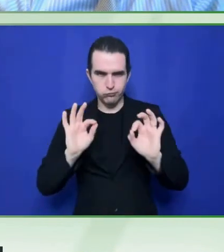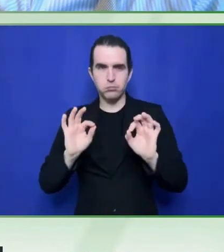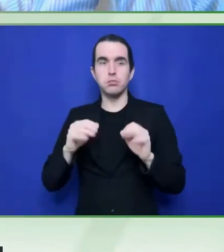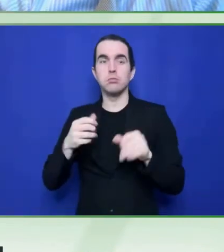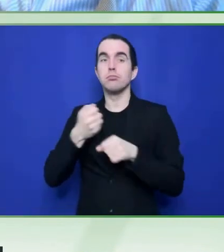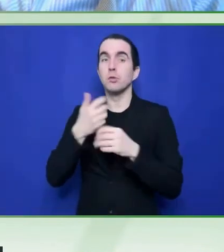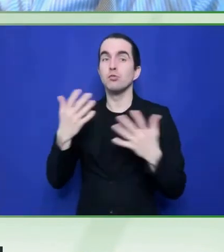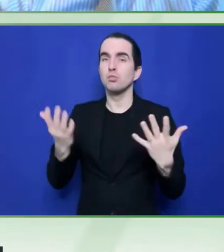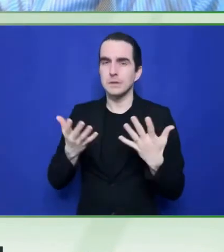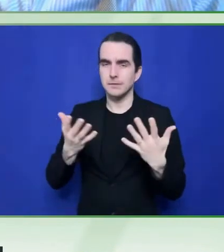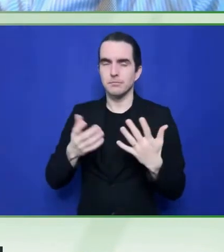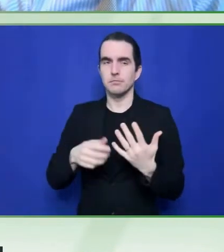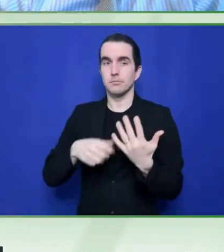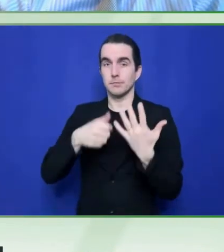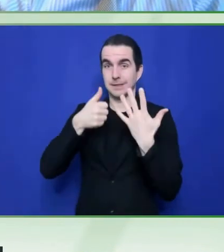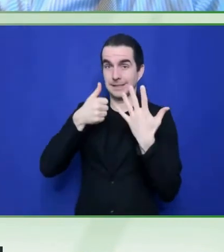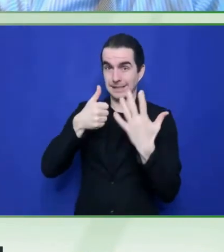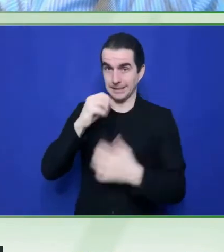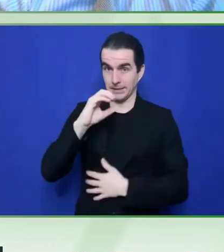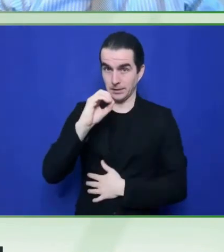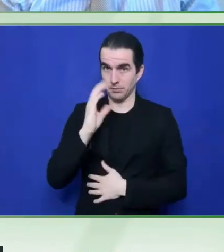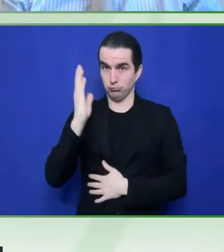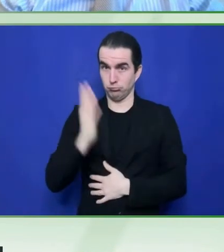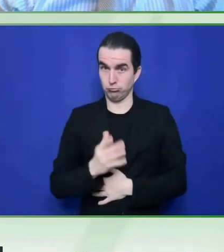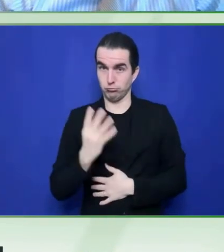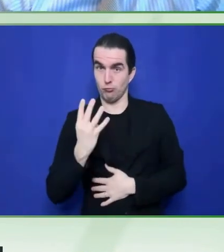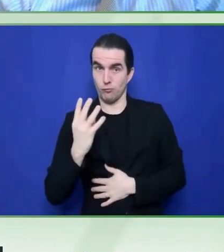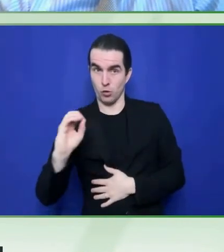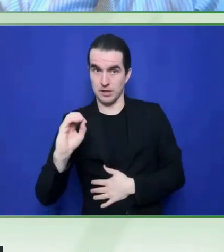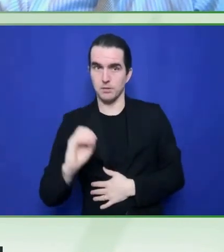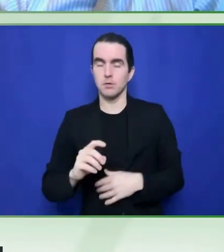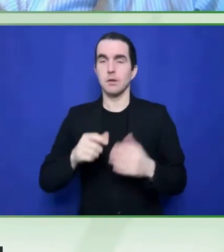that they require. Next slide, please.